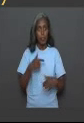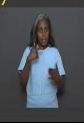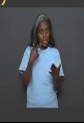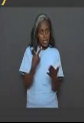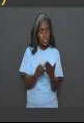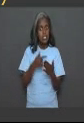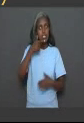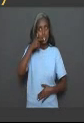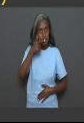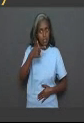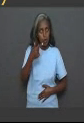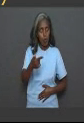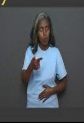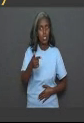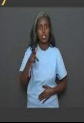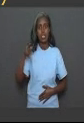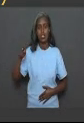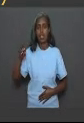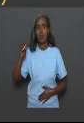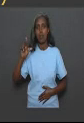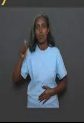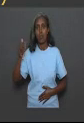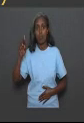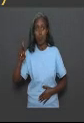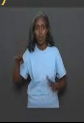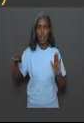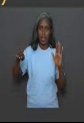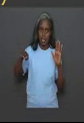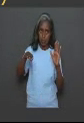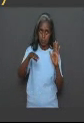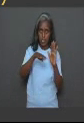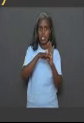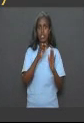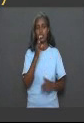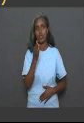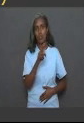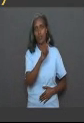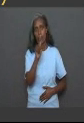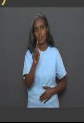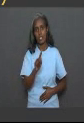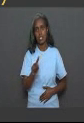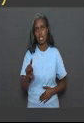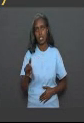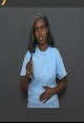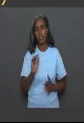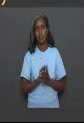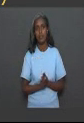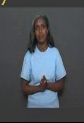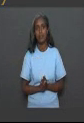This is called the polar representation of z.